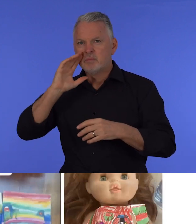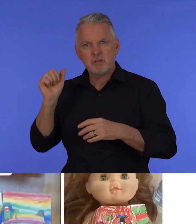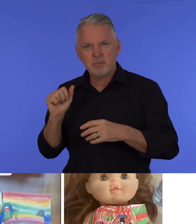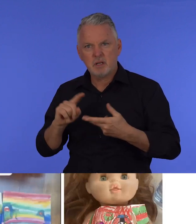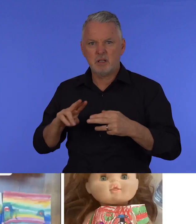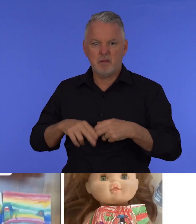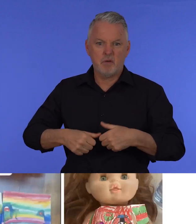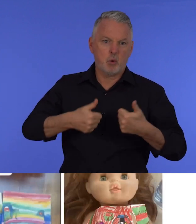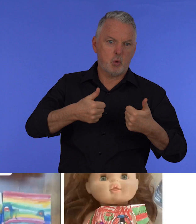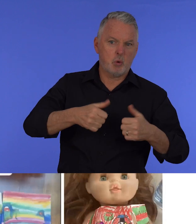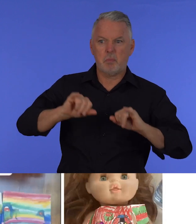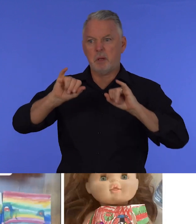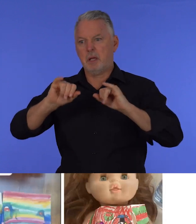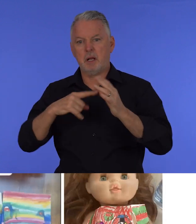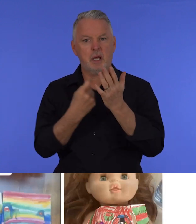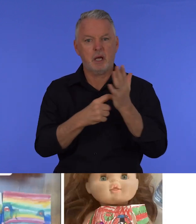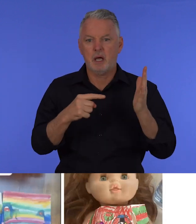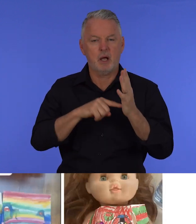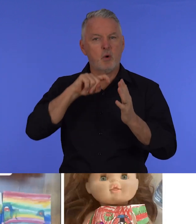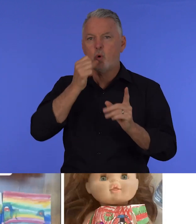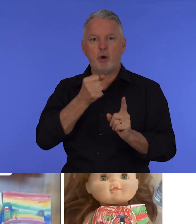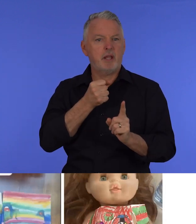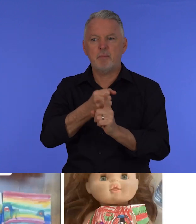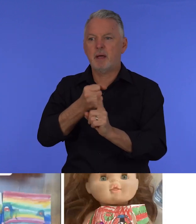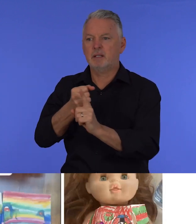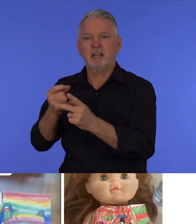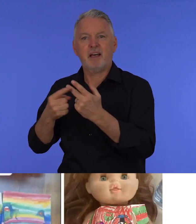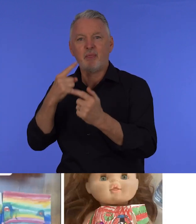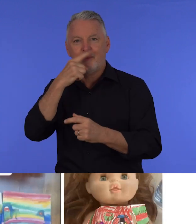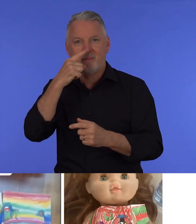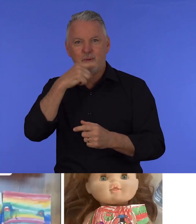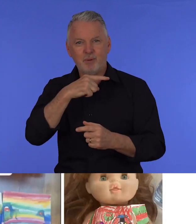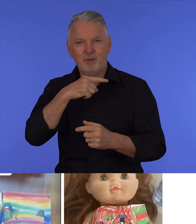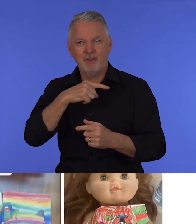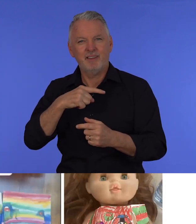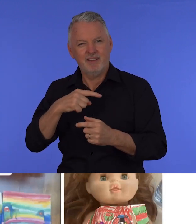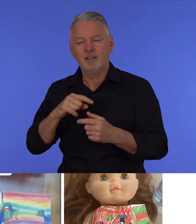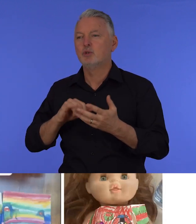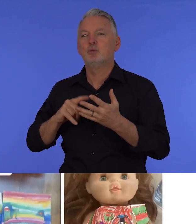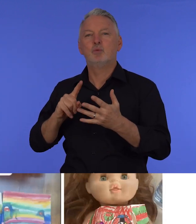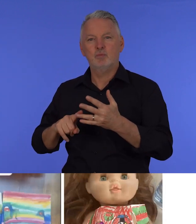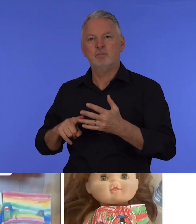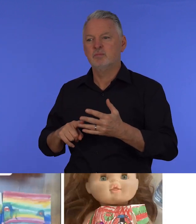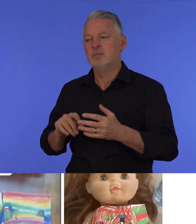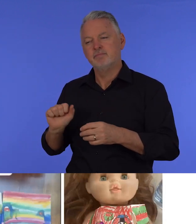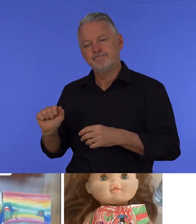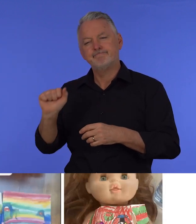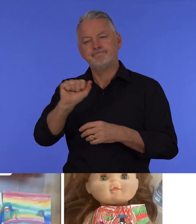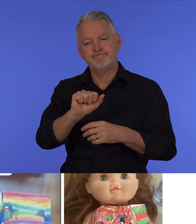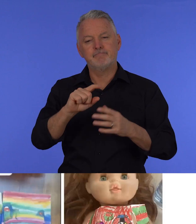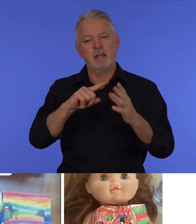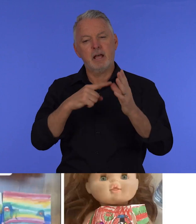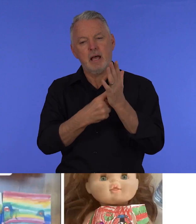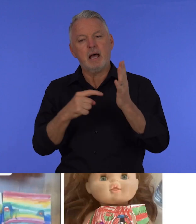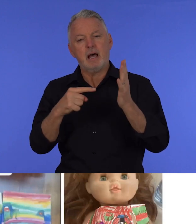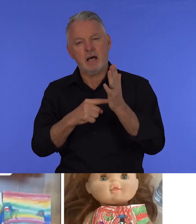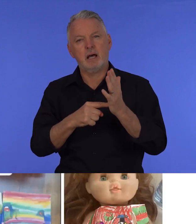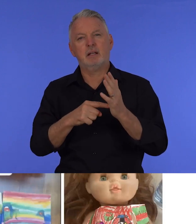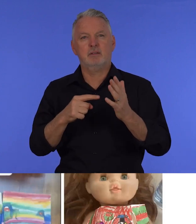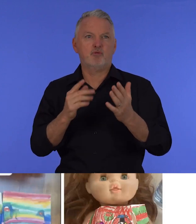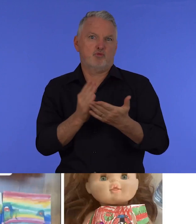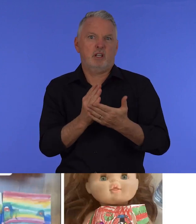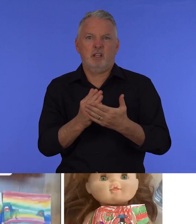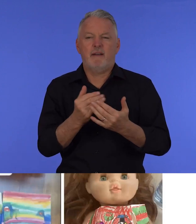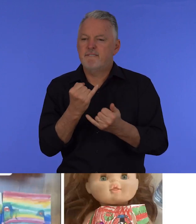her, her being good or bad at art won't affect the next person next to her being good or bad at